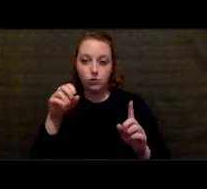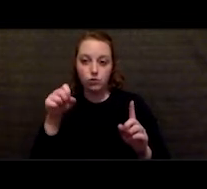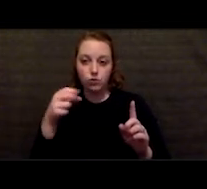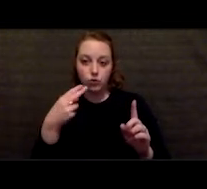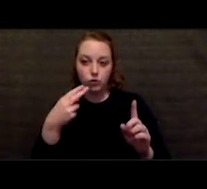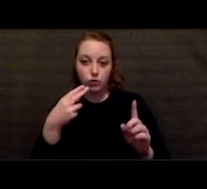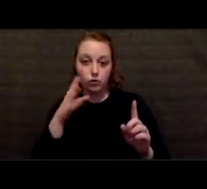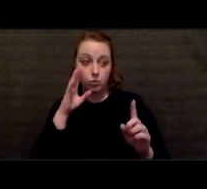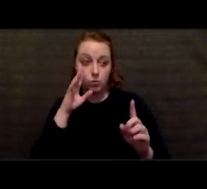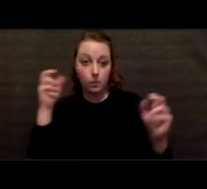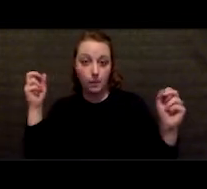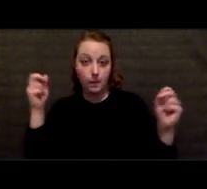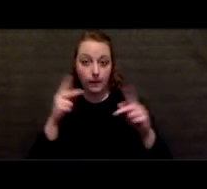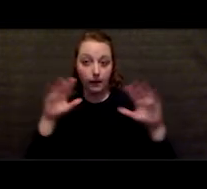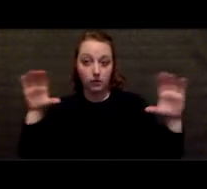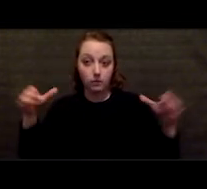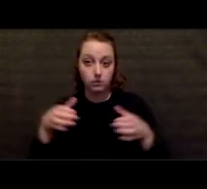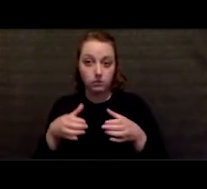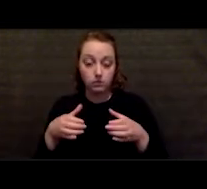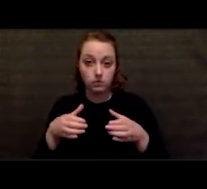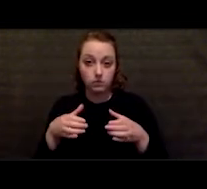back.